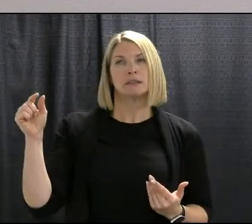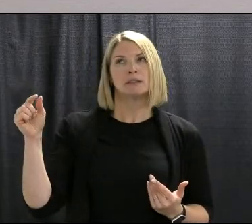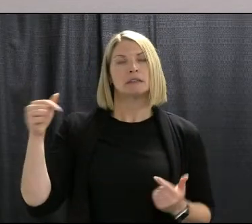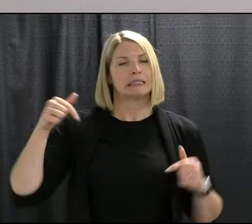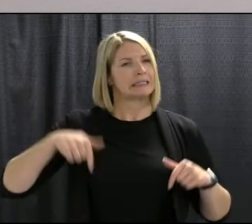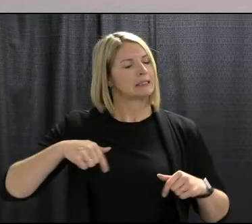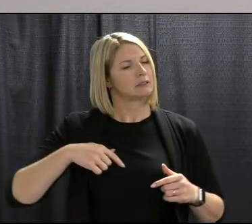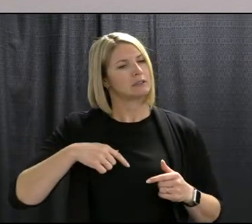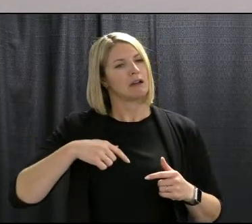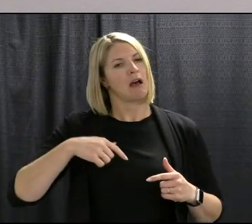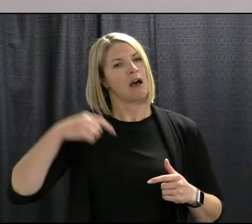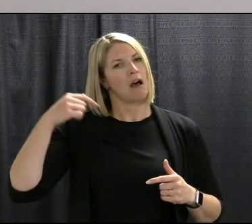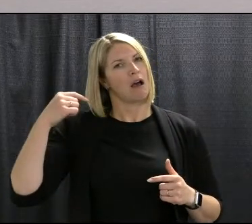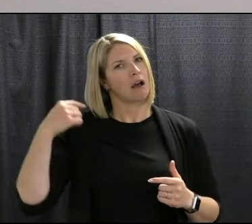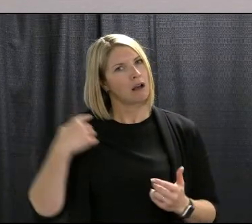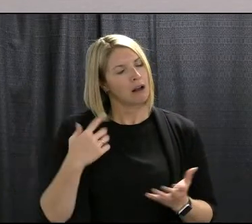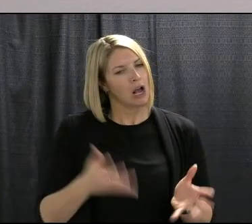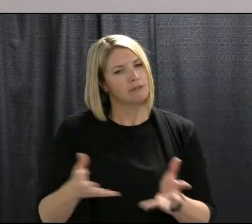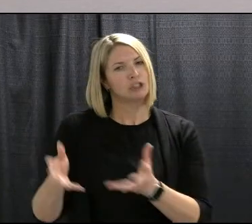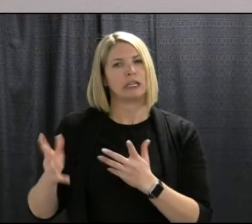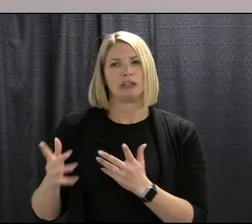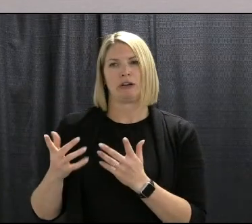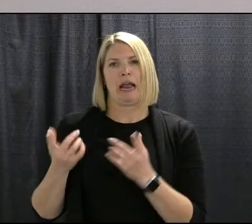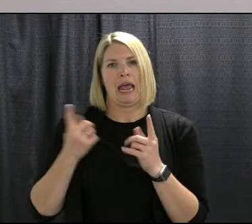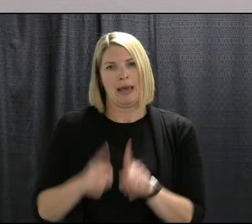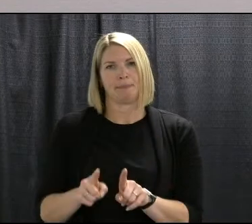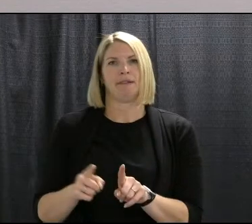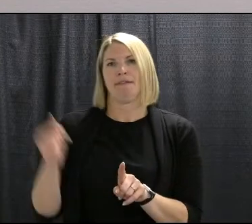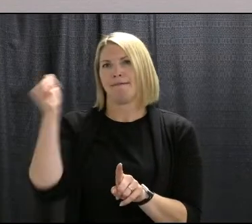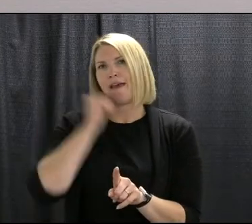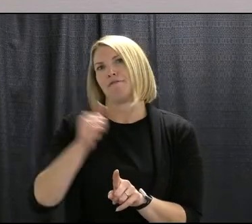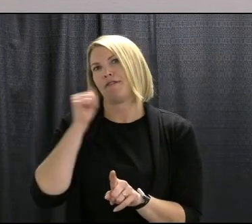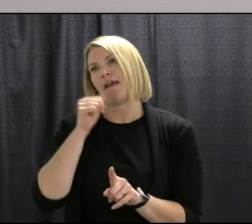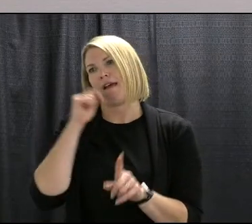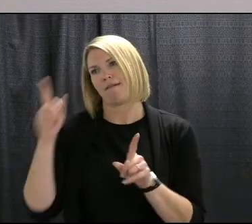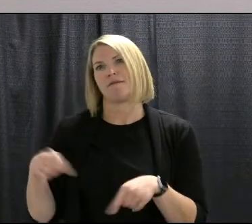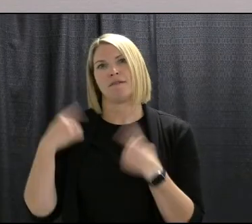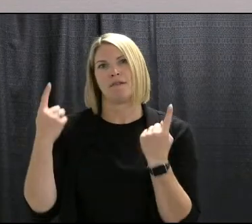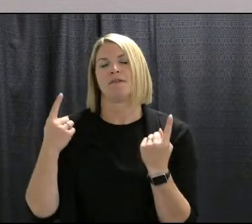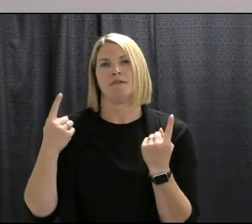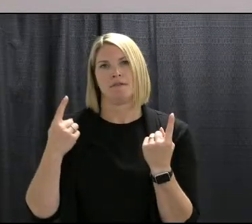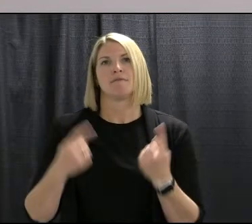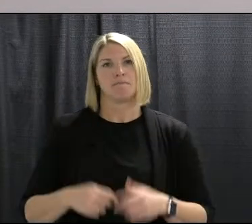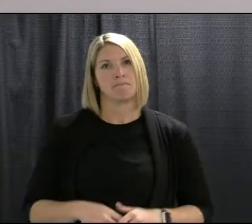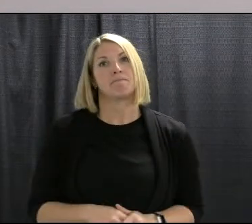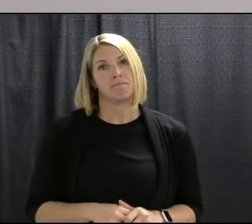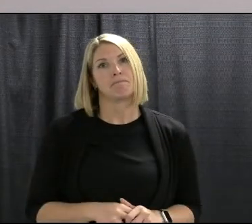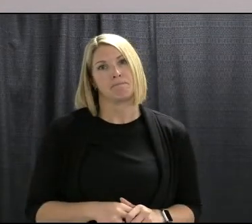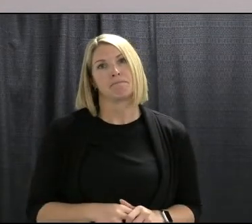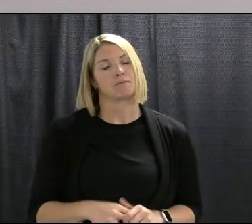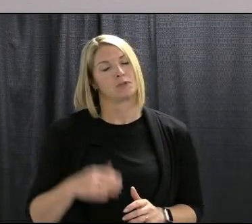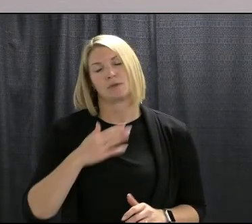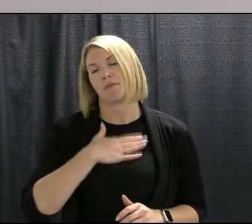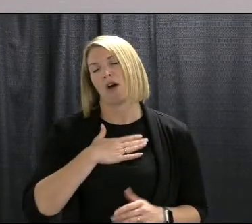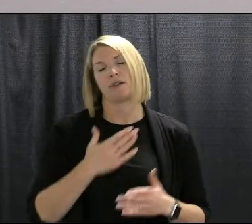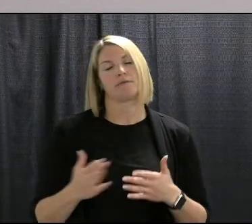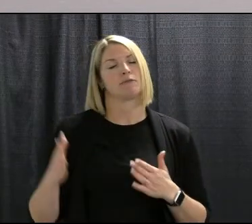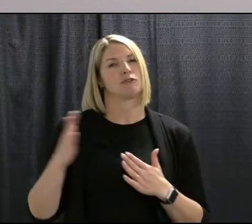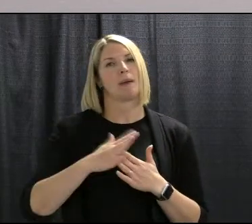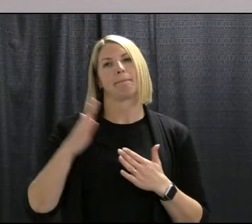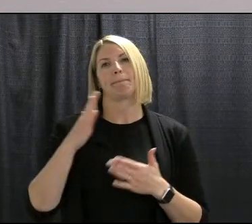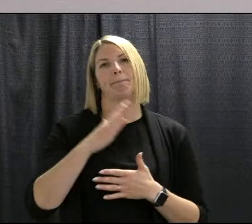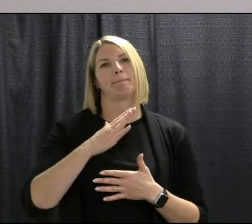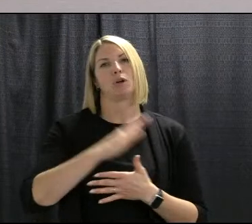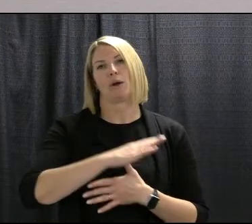there's conversations daily about pay equity. So since I assumed this role, it's something that we've been focused on as a top priority. I think